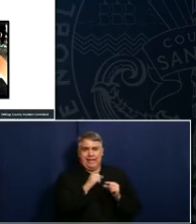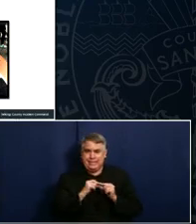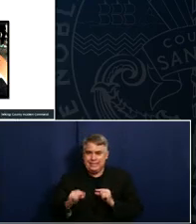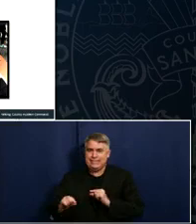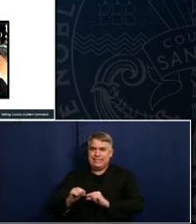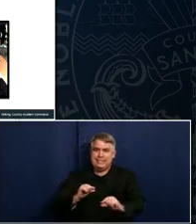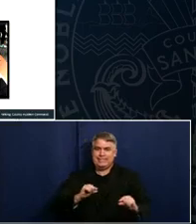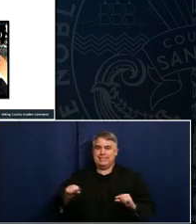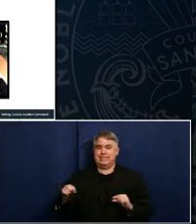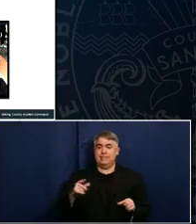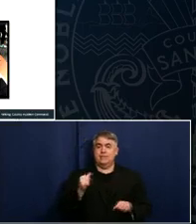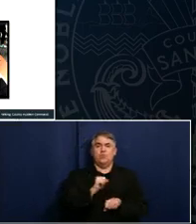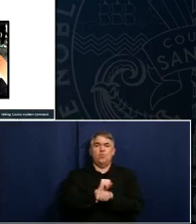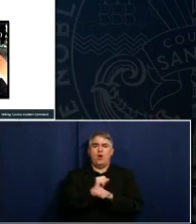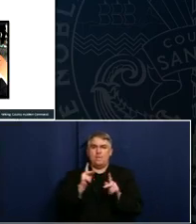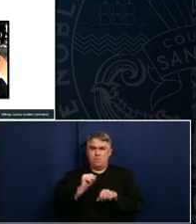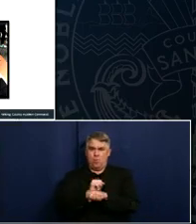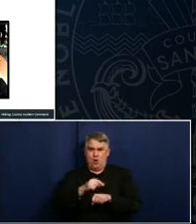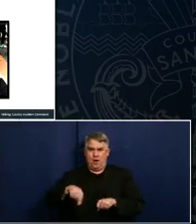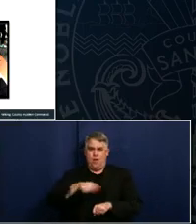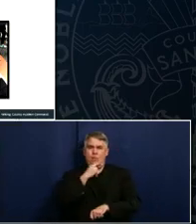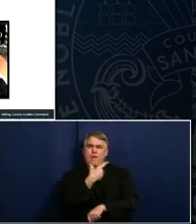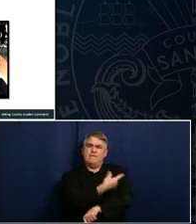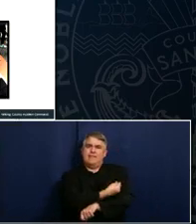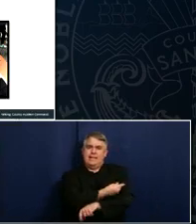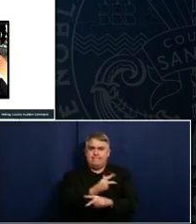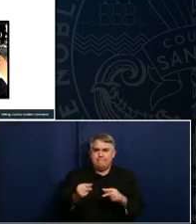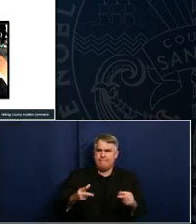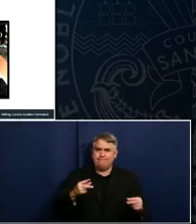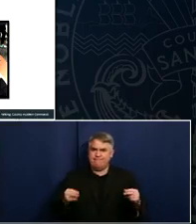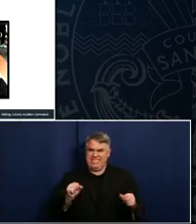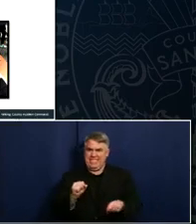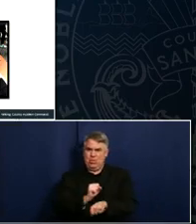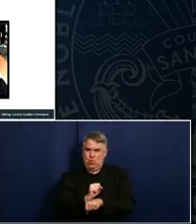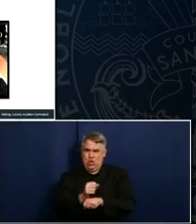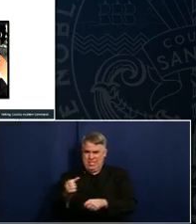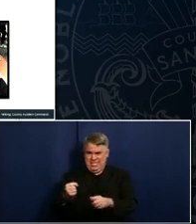our vaccinators. We started early with vaccinating the